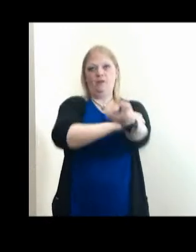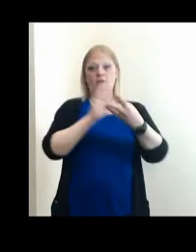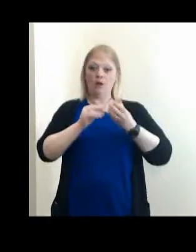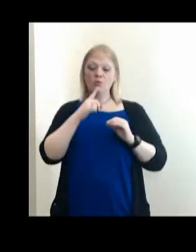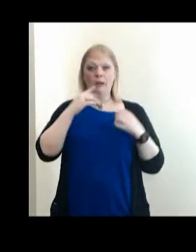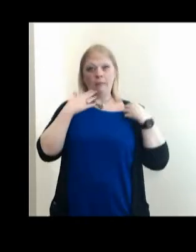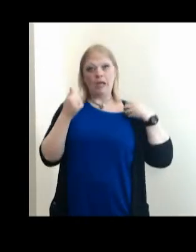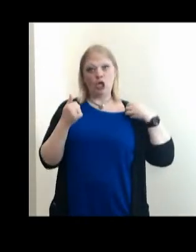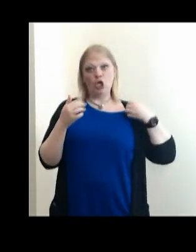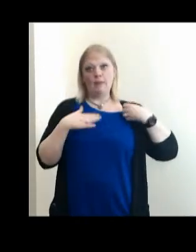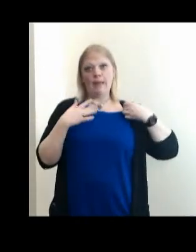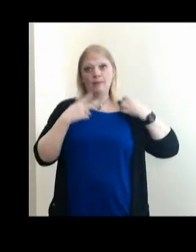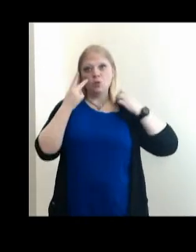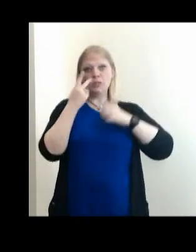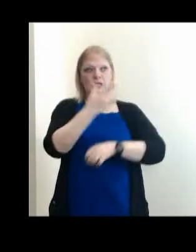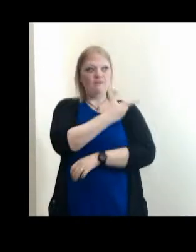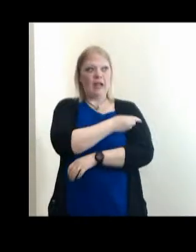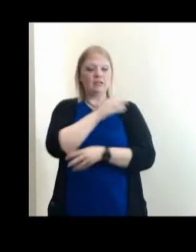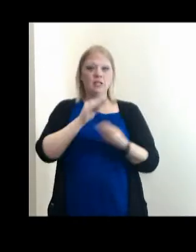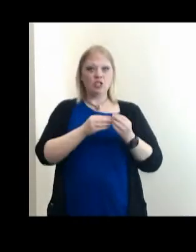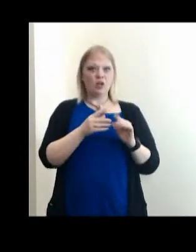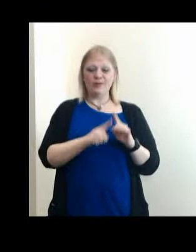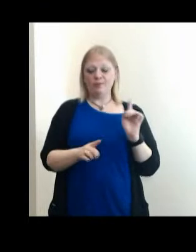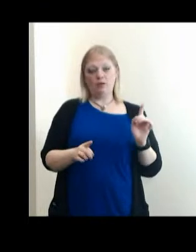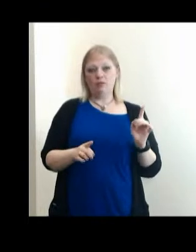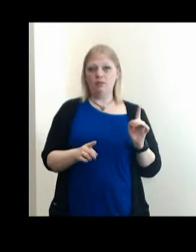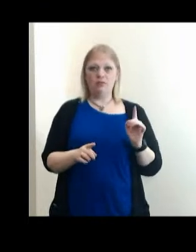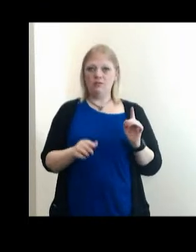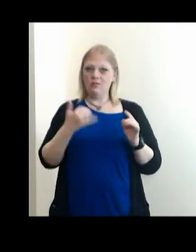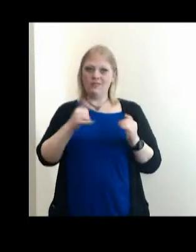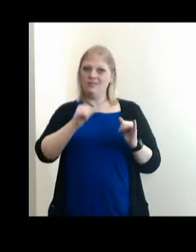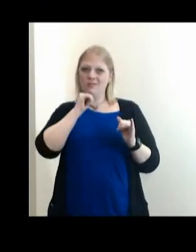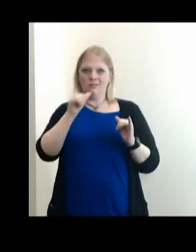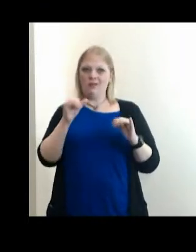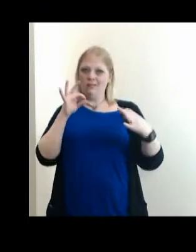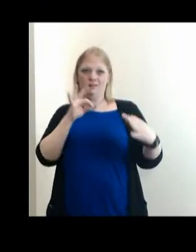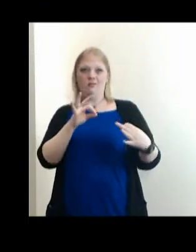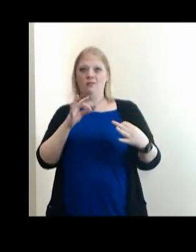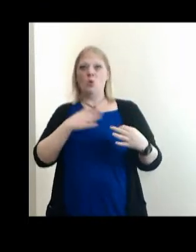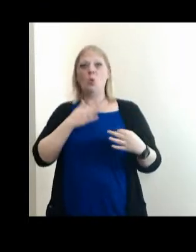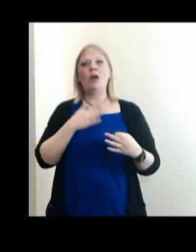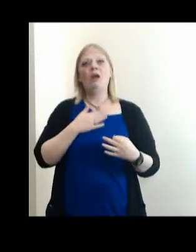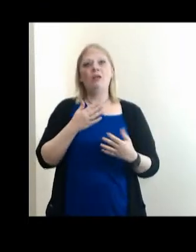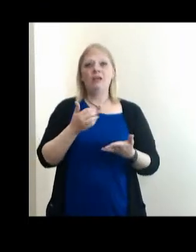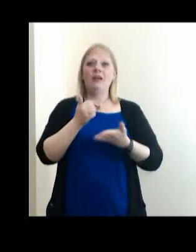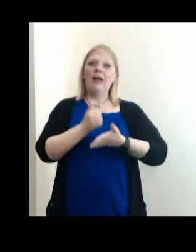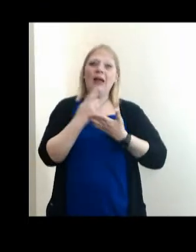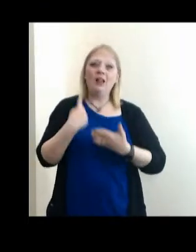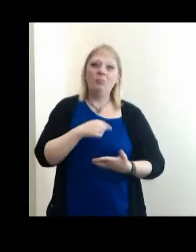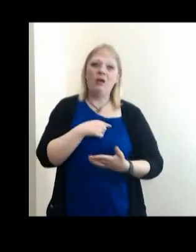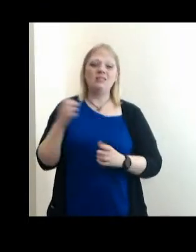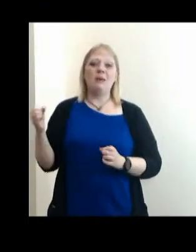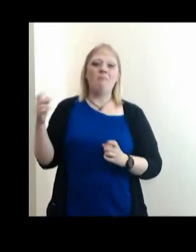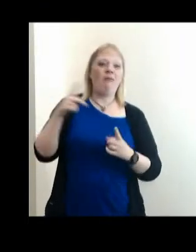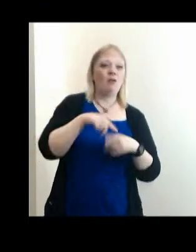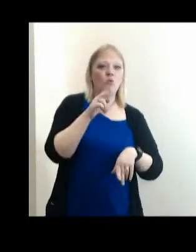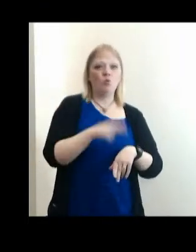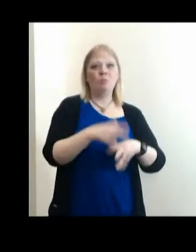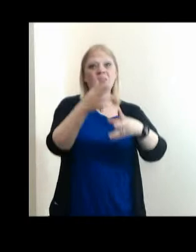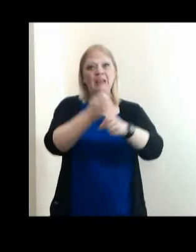better. I'm happy to see the vaccination numbers we have, but we are not where we need to. So help us get back to normal, everyone. Get